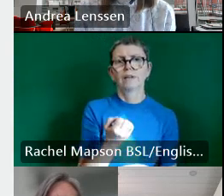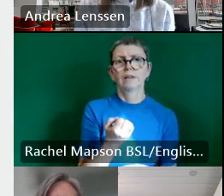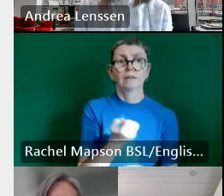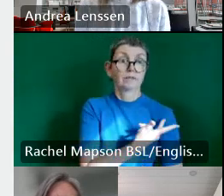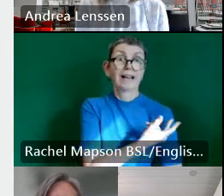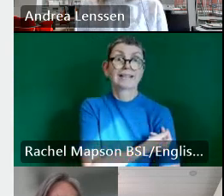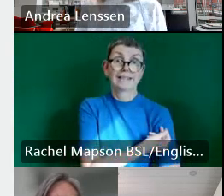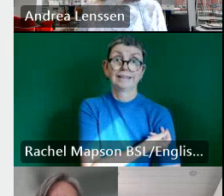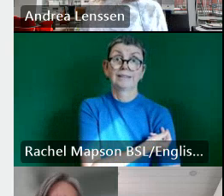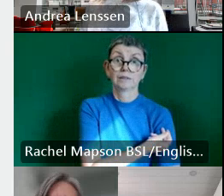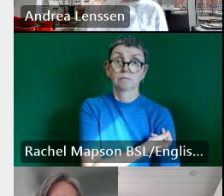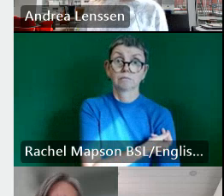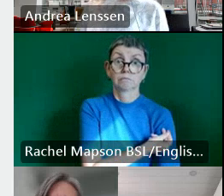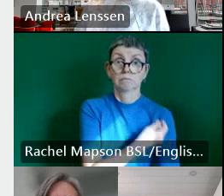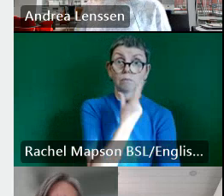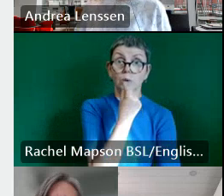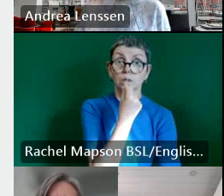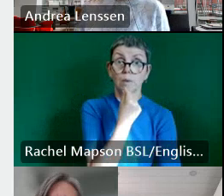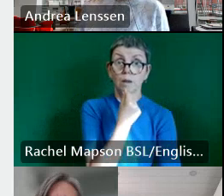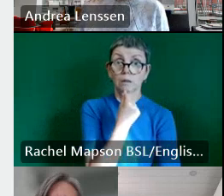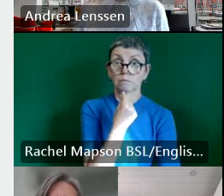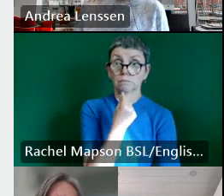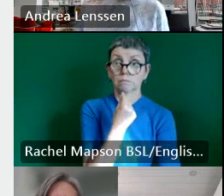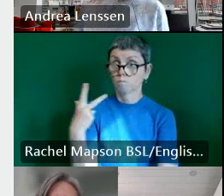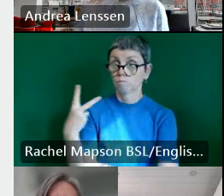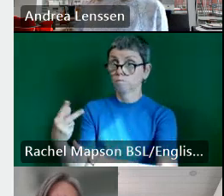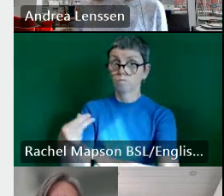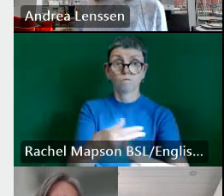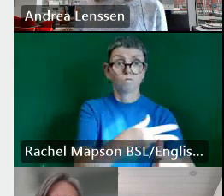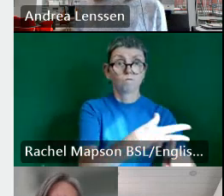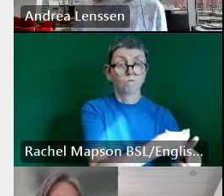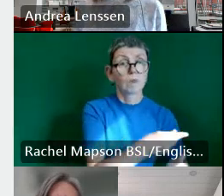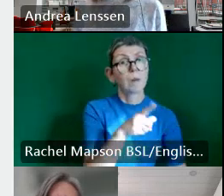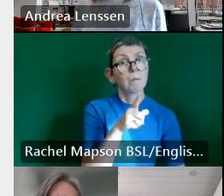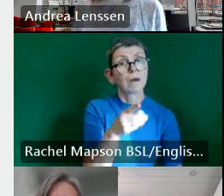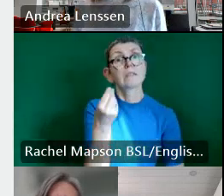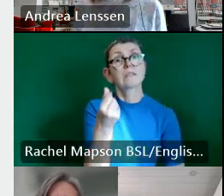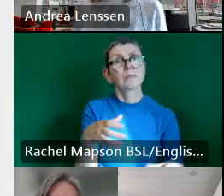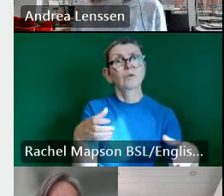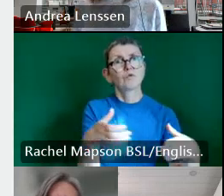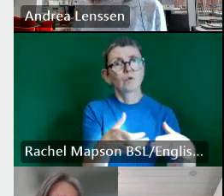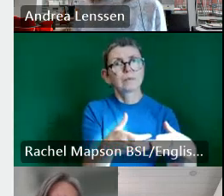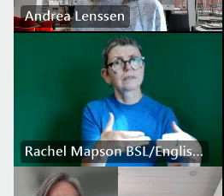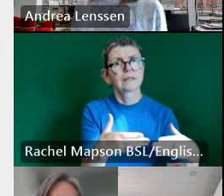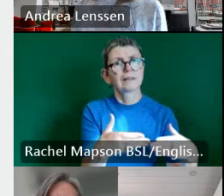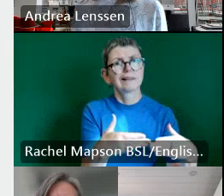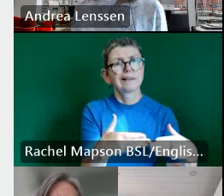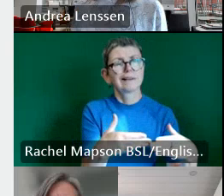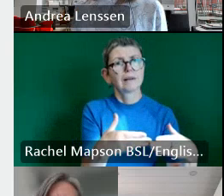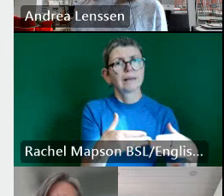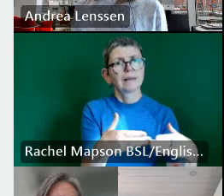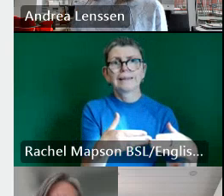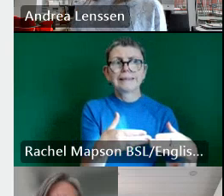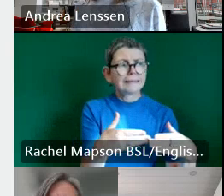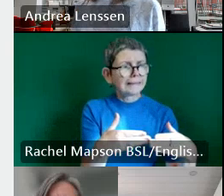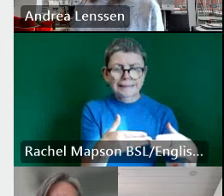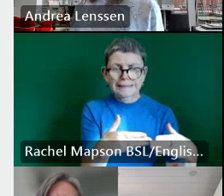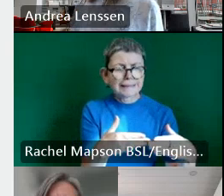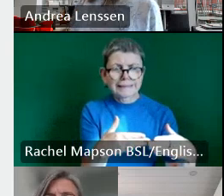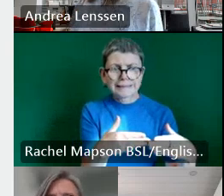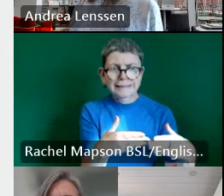vaccine, but it showed that certain groups, didn't. It became a challenge. There were barriers